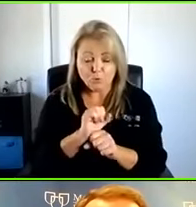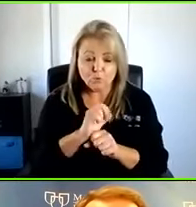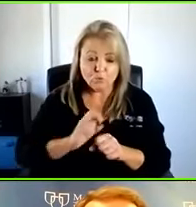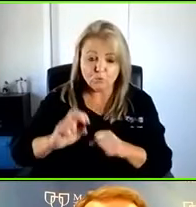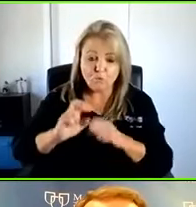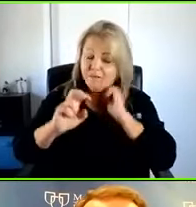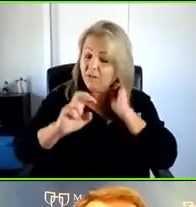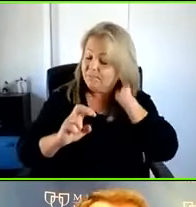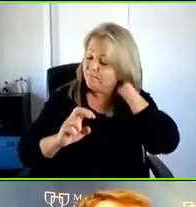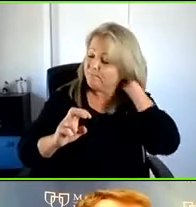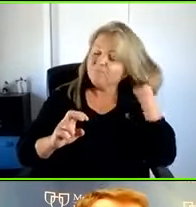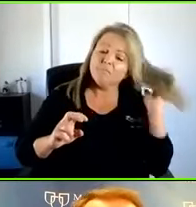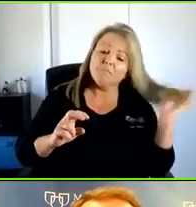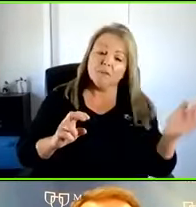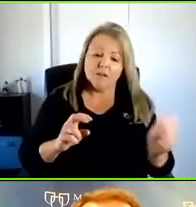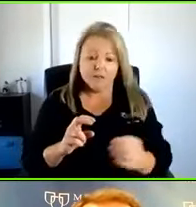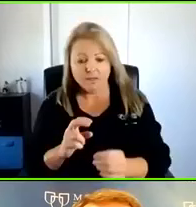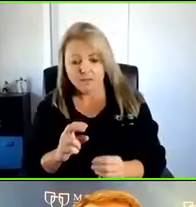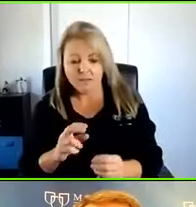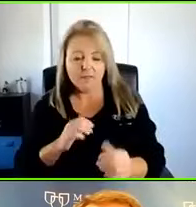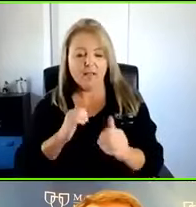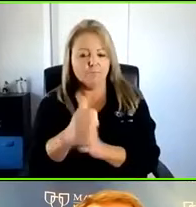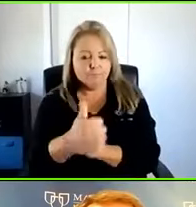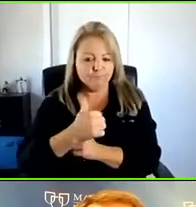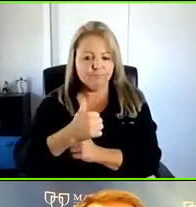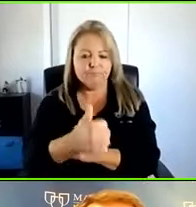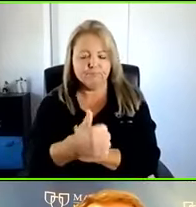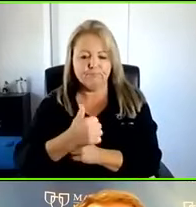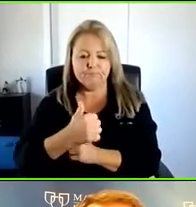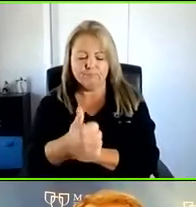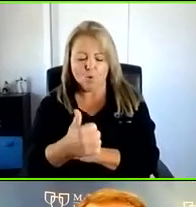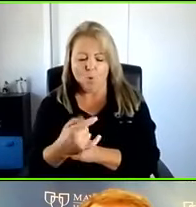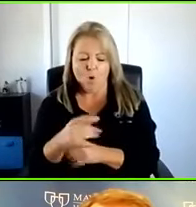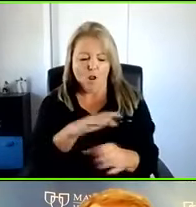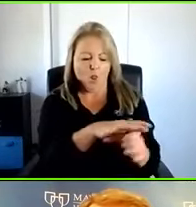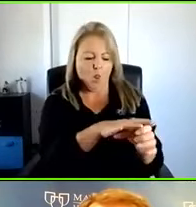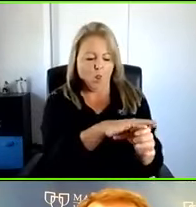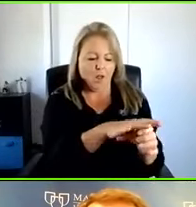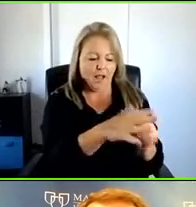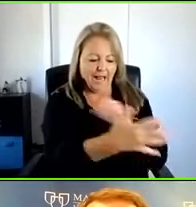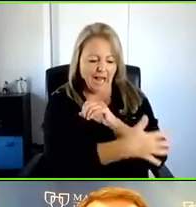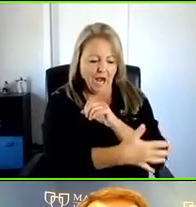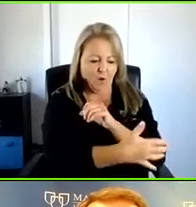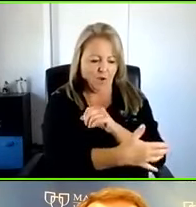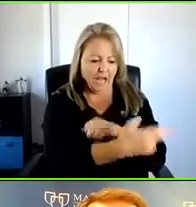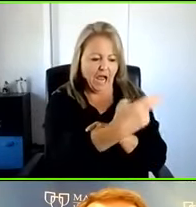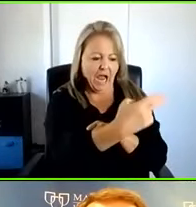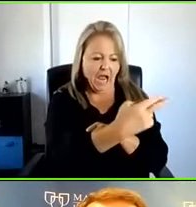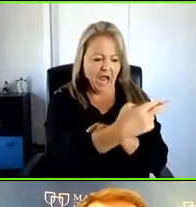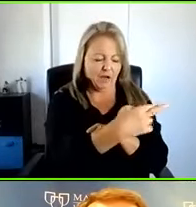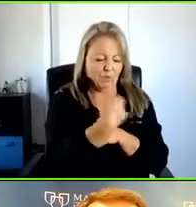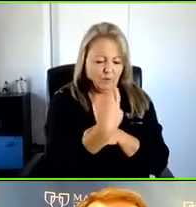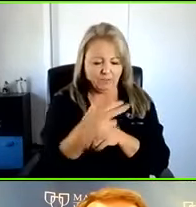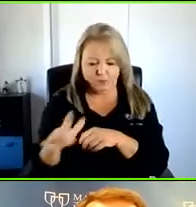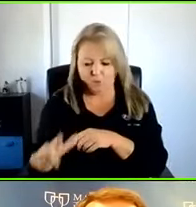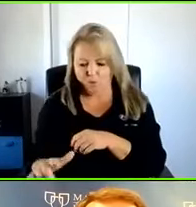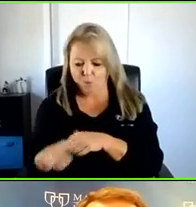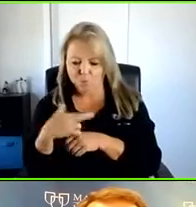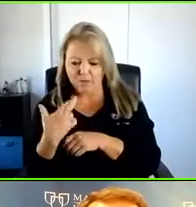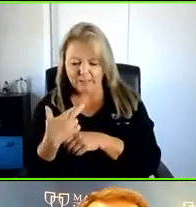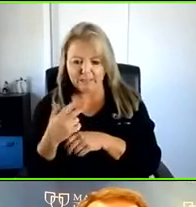to certain places. There's even some local counties that may have slightly higher or slightly lower risk. And we understand that